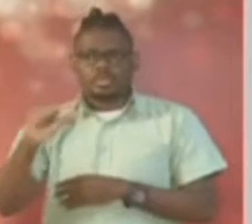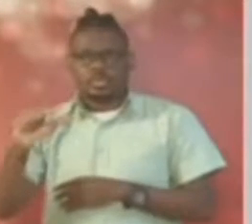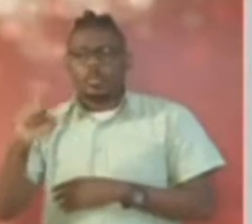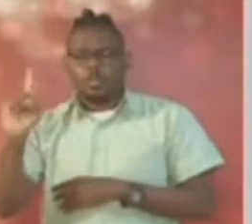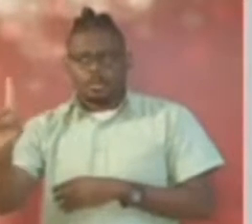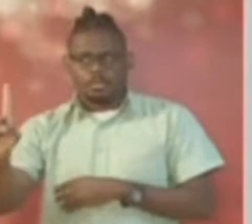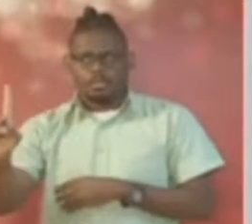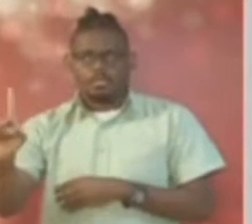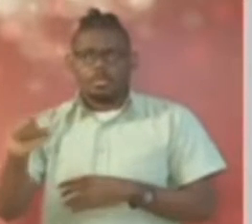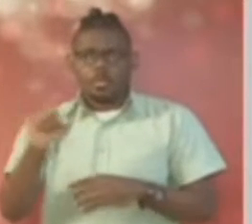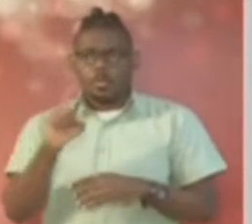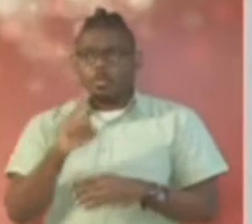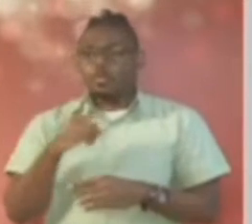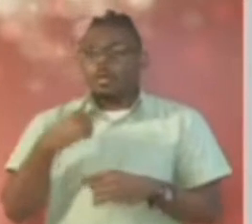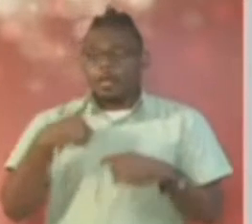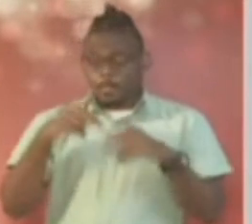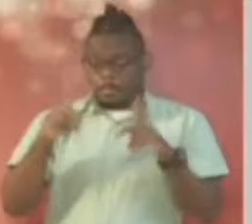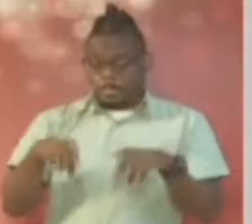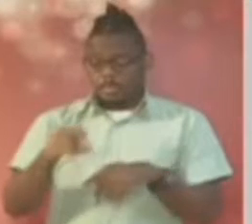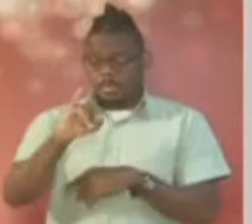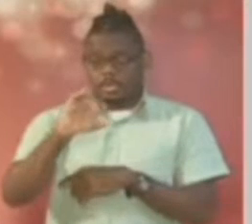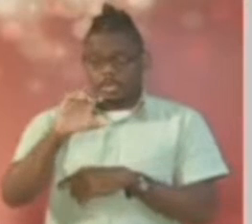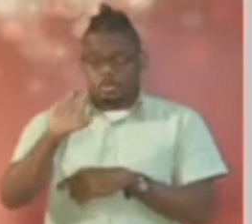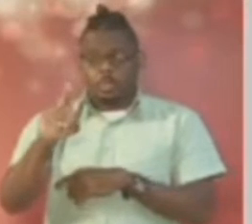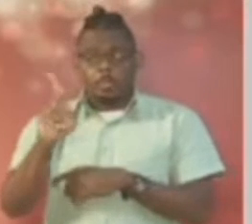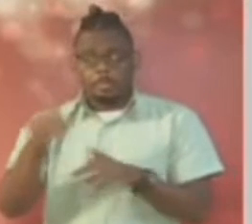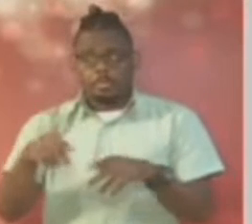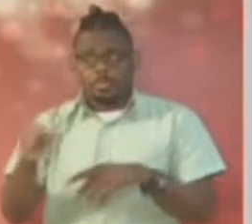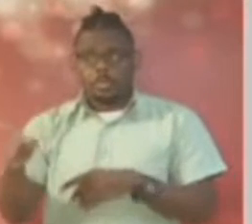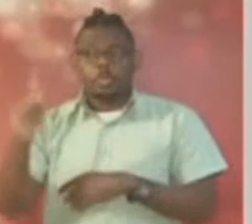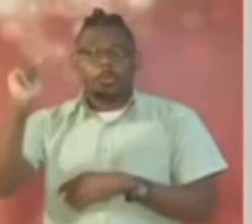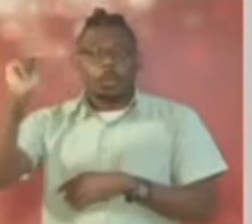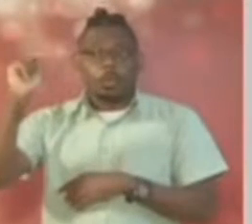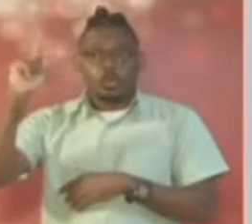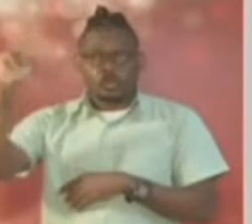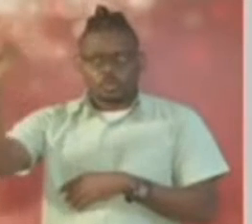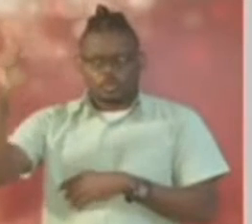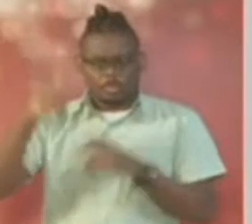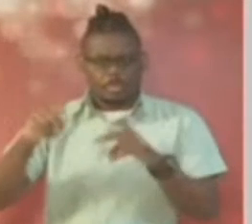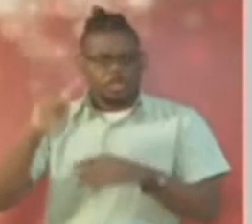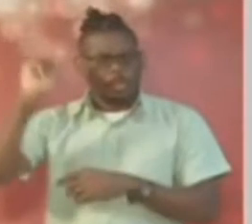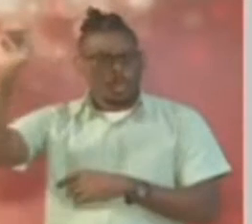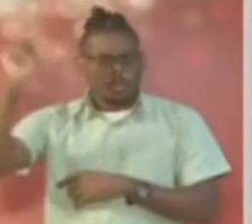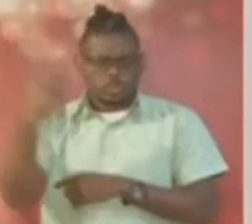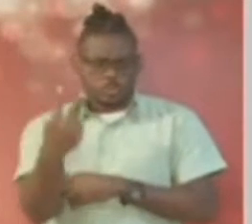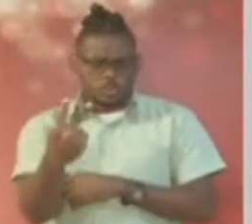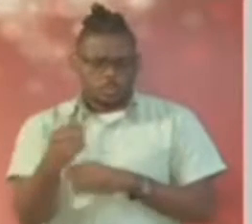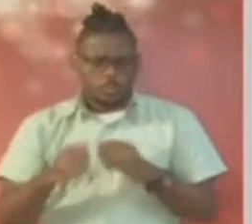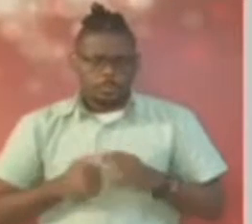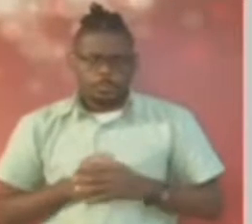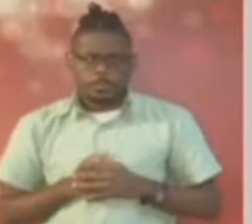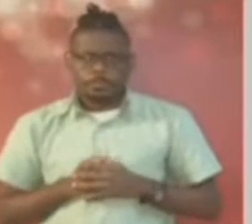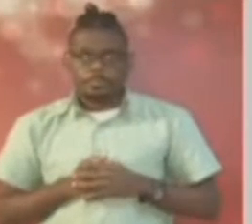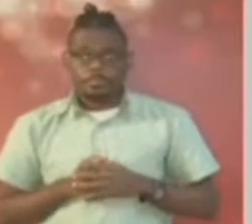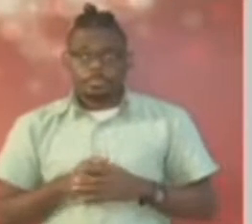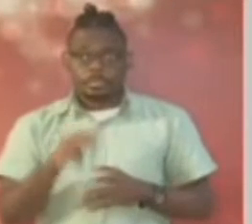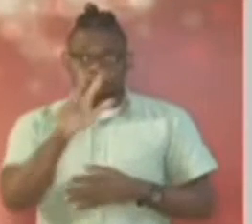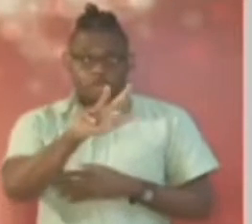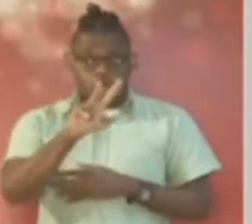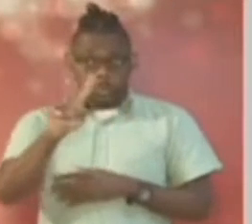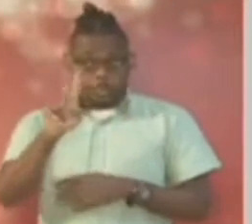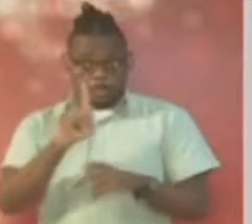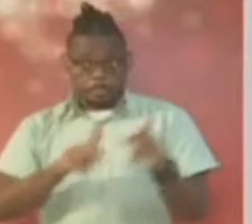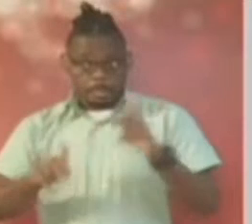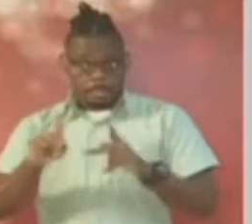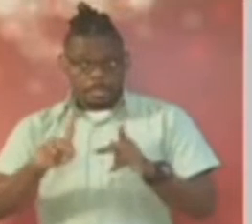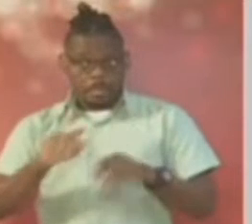the Fort, there are 2 persons. With regards to our step-down transition facilities, 32 persons in